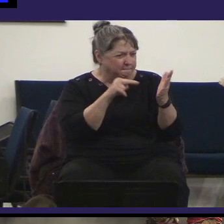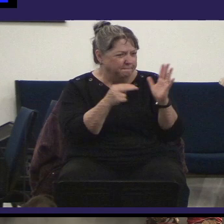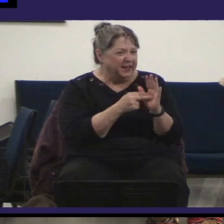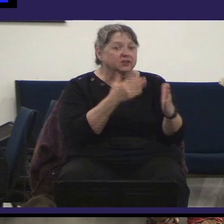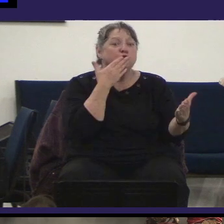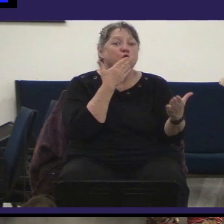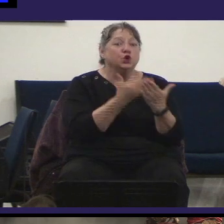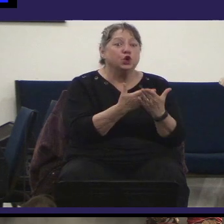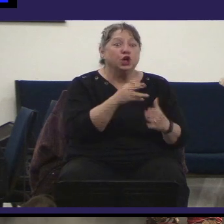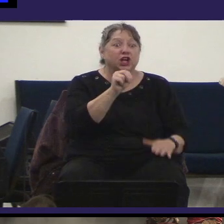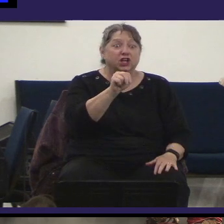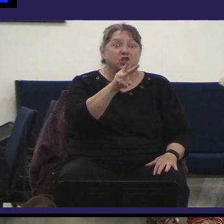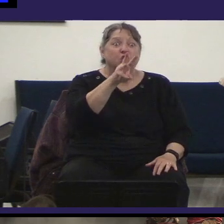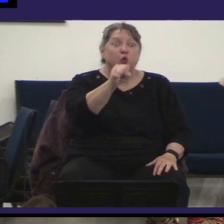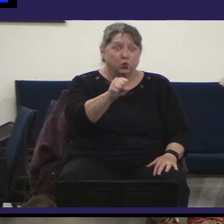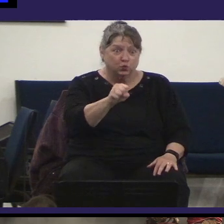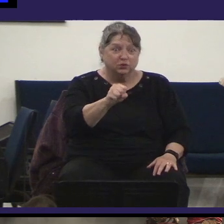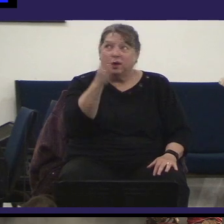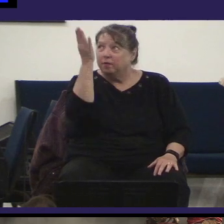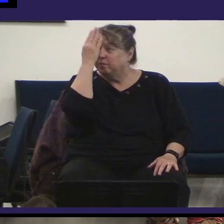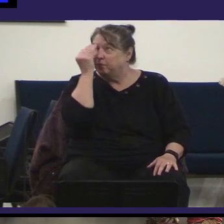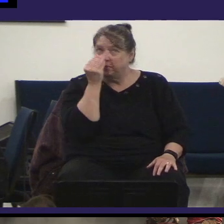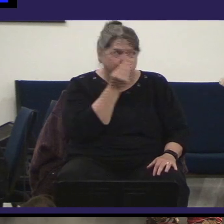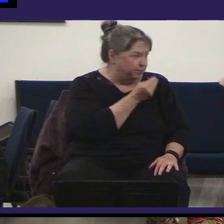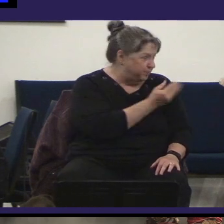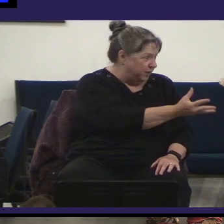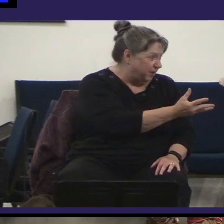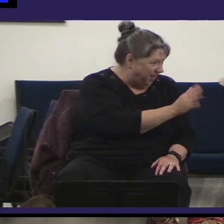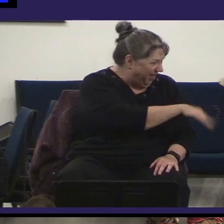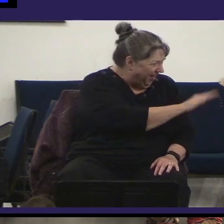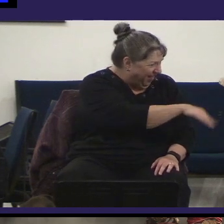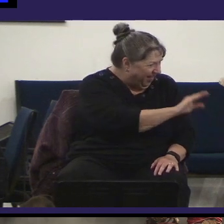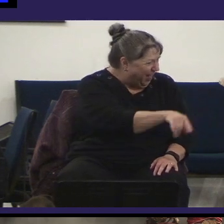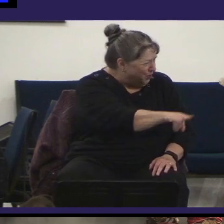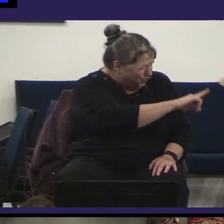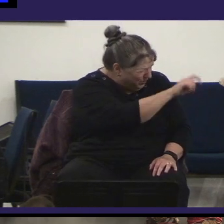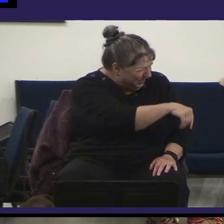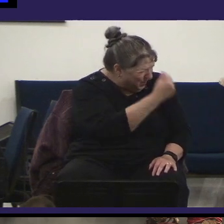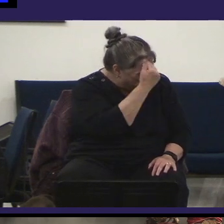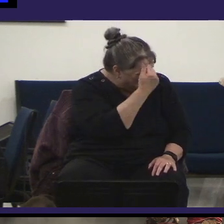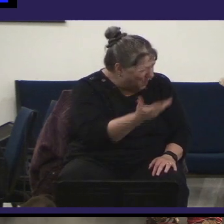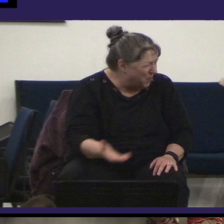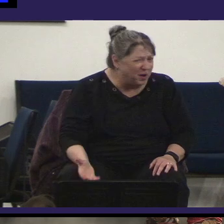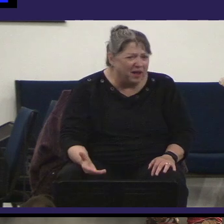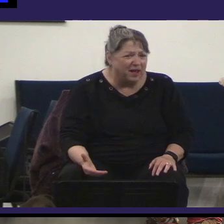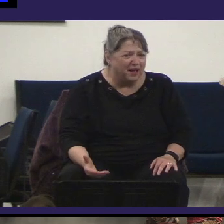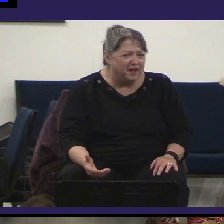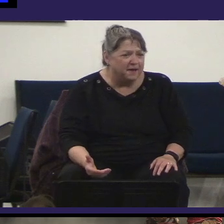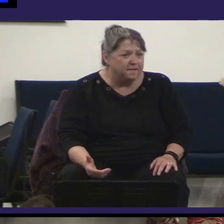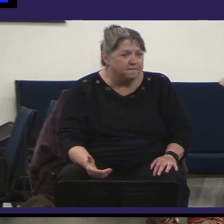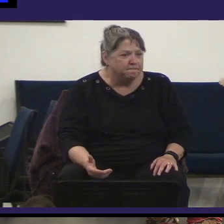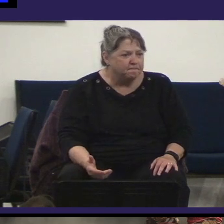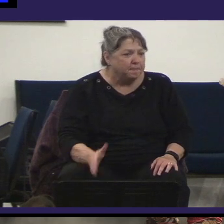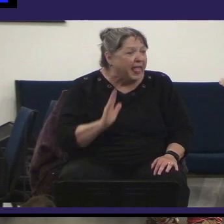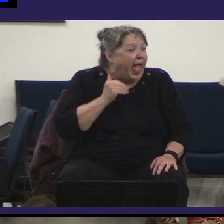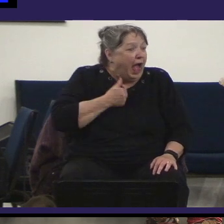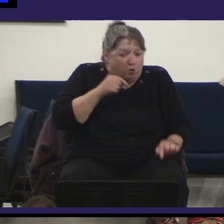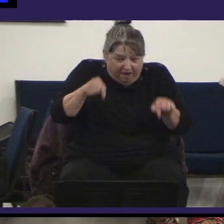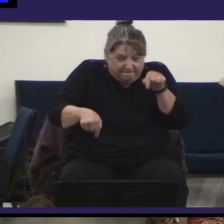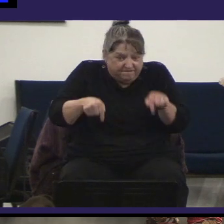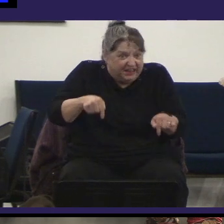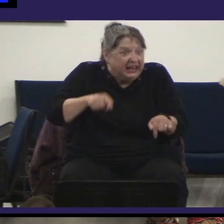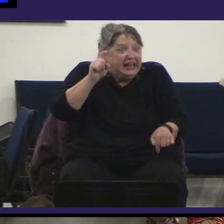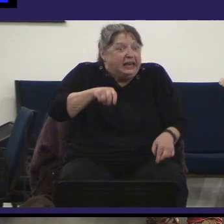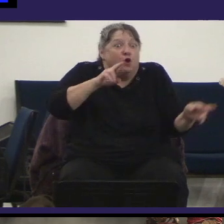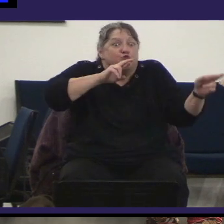Euangelion, good news. I want to share the good news. When we're walking with our feet fitted with the readiness of the gospel of peace, we're